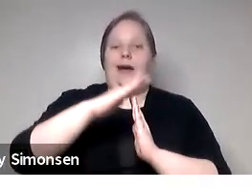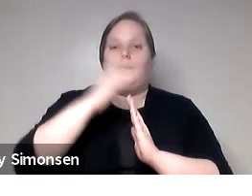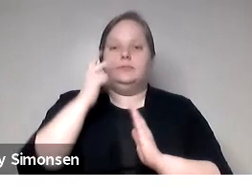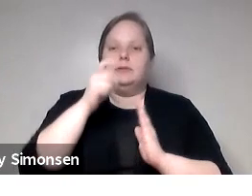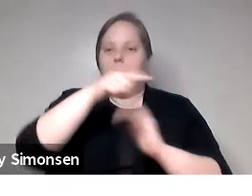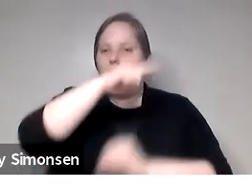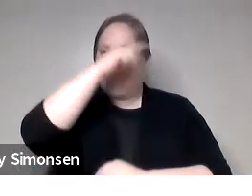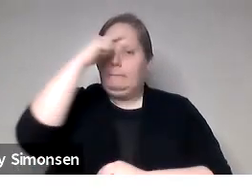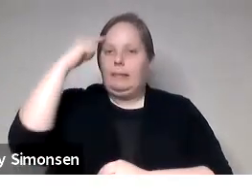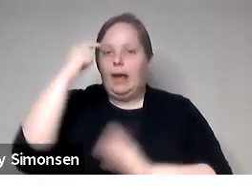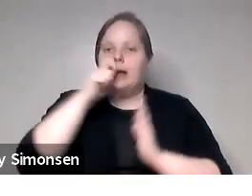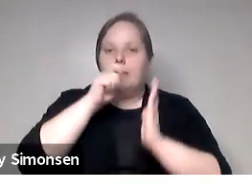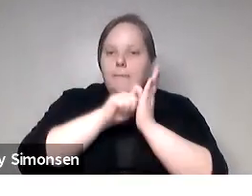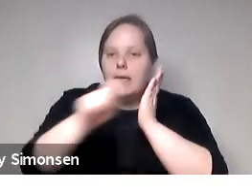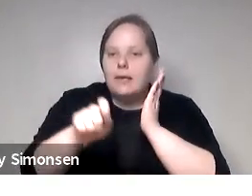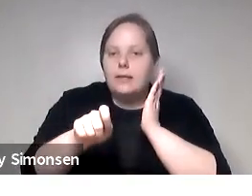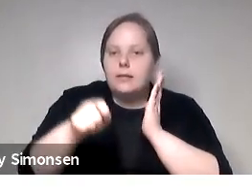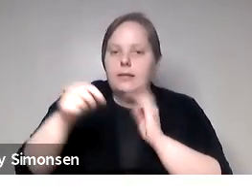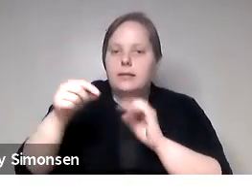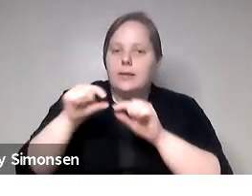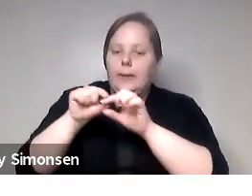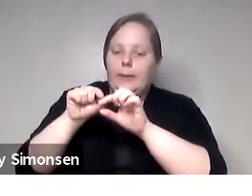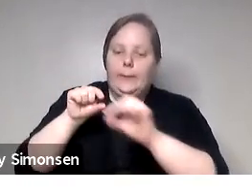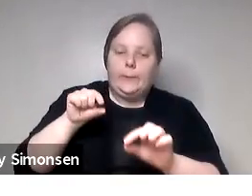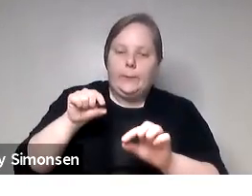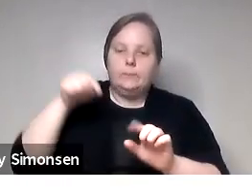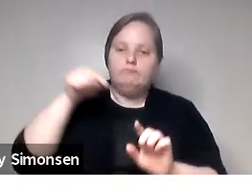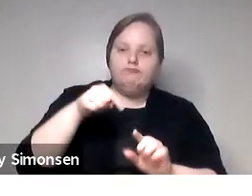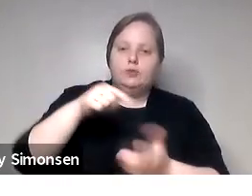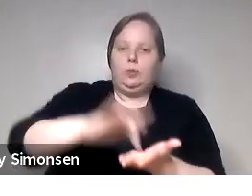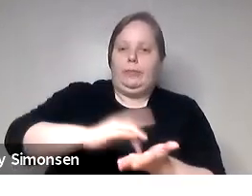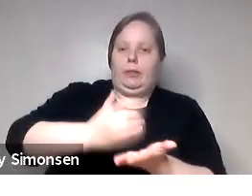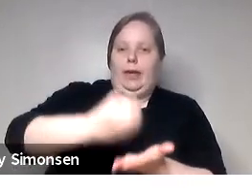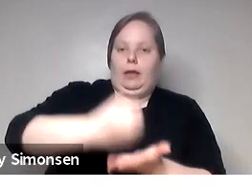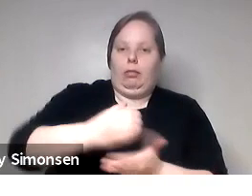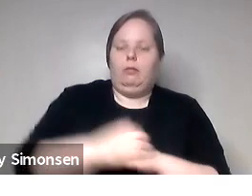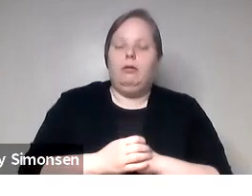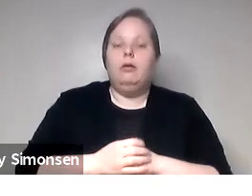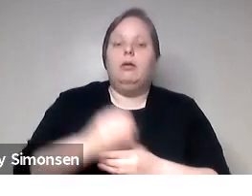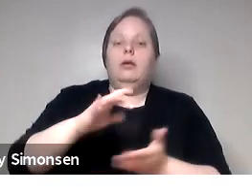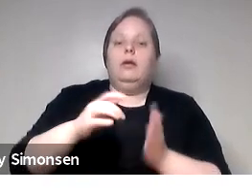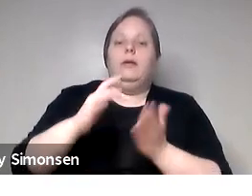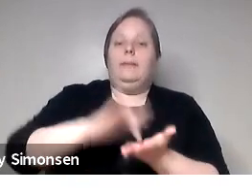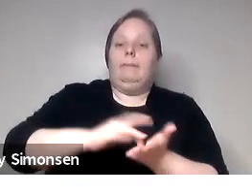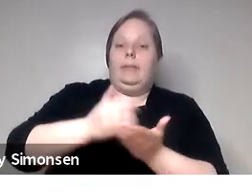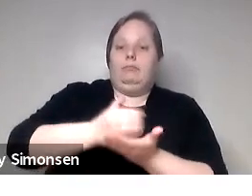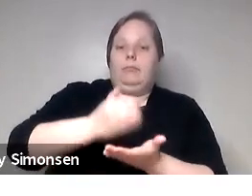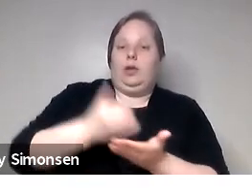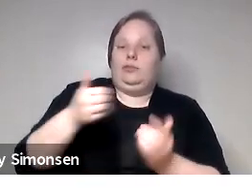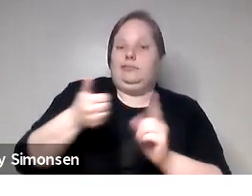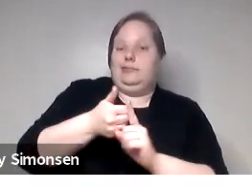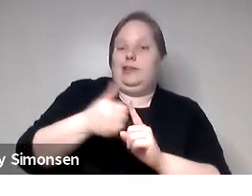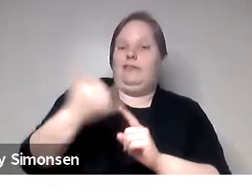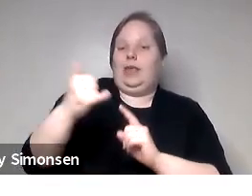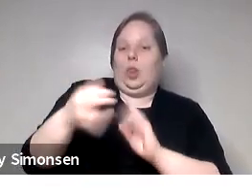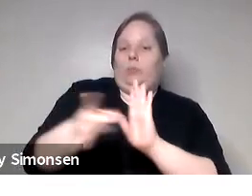pen-shaped object pointing at a pill bottle. The pill bottle has a yellow sticker on it,